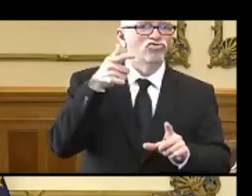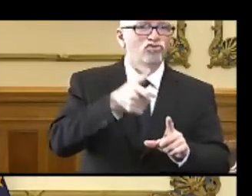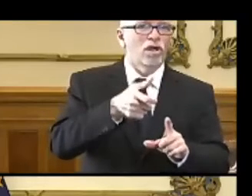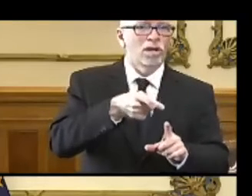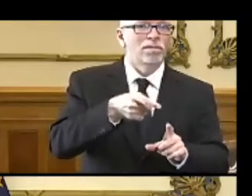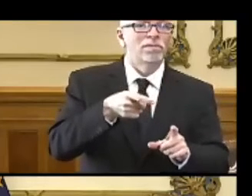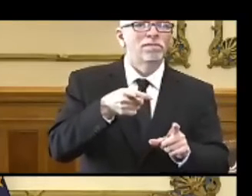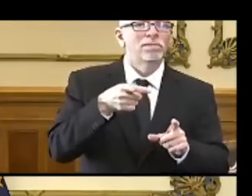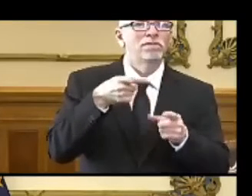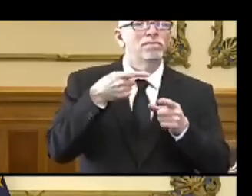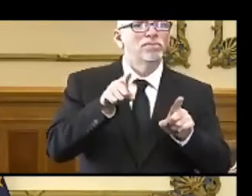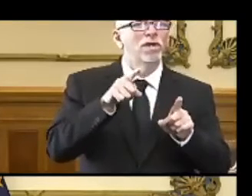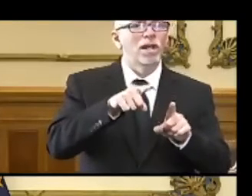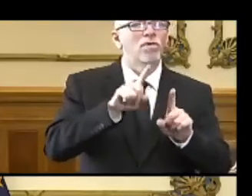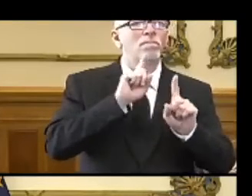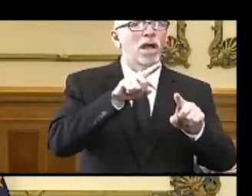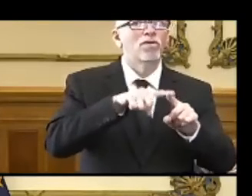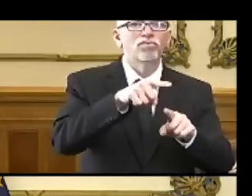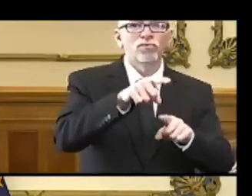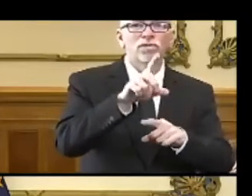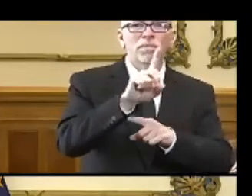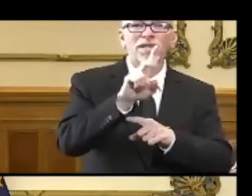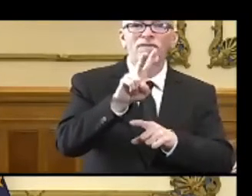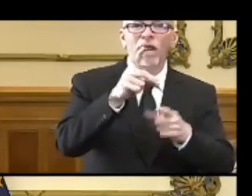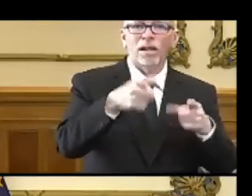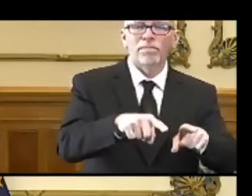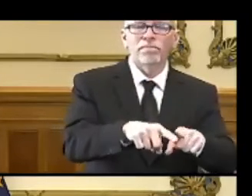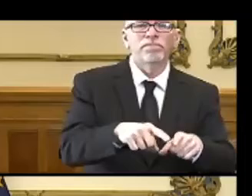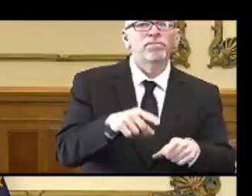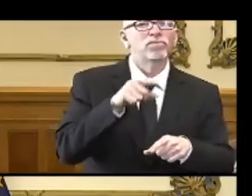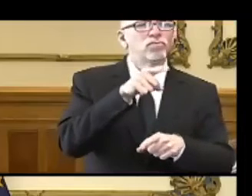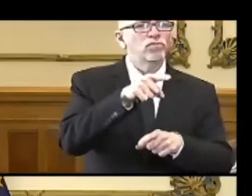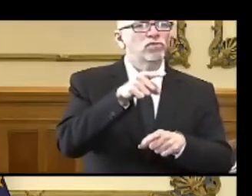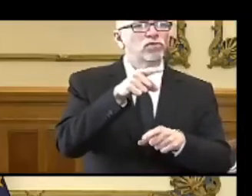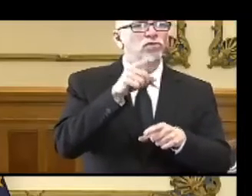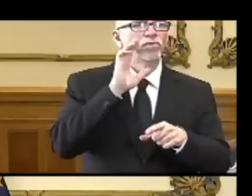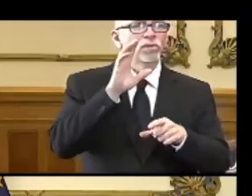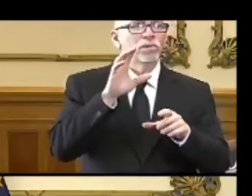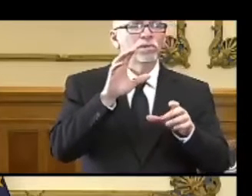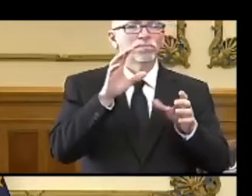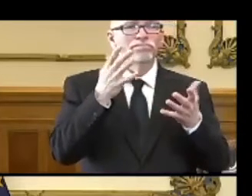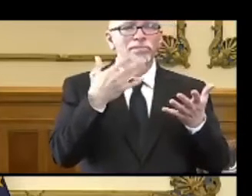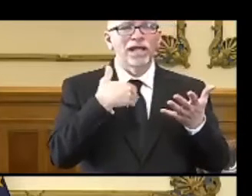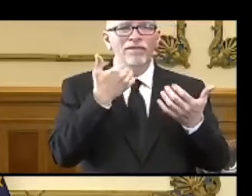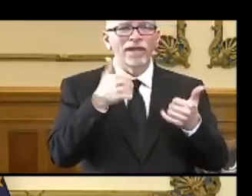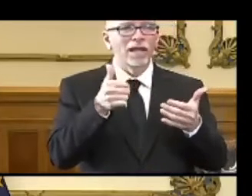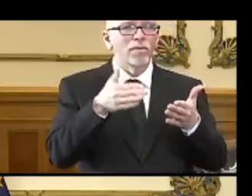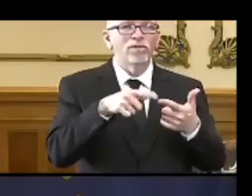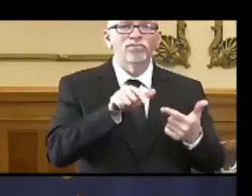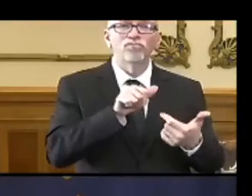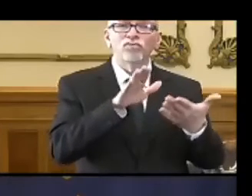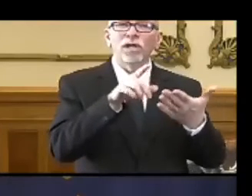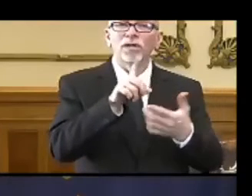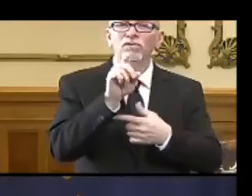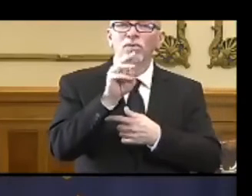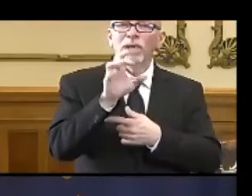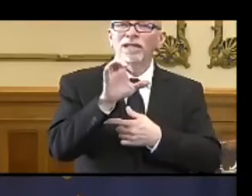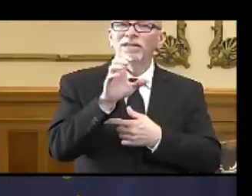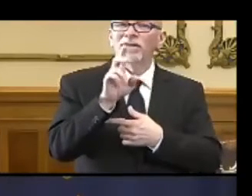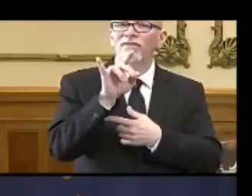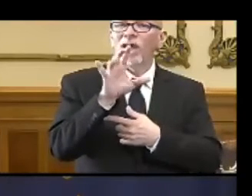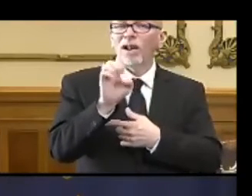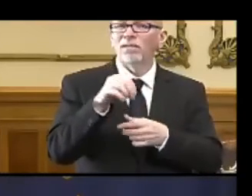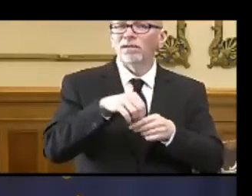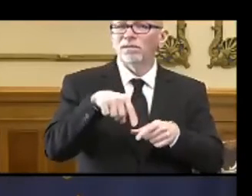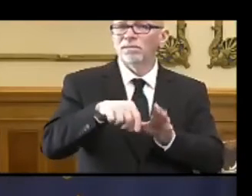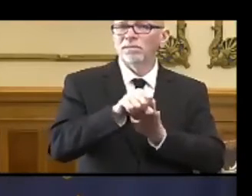while responding to one of those calls. Are you considering any steps to help address domestic violence in the state at this time?